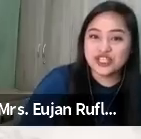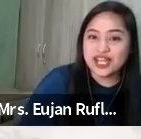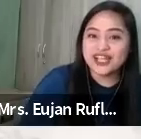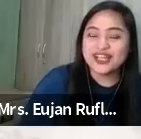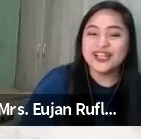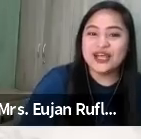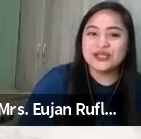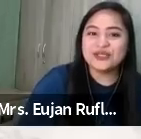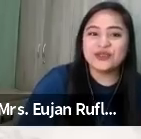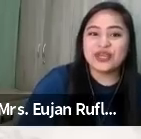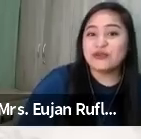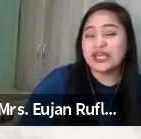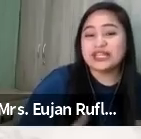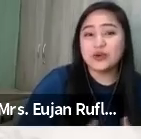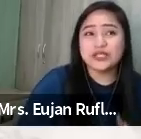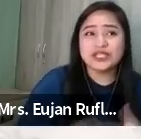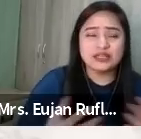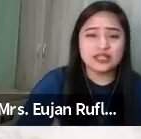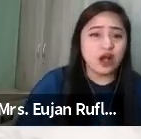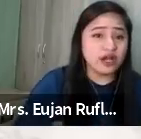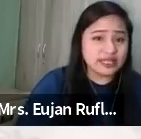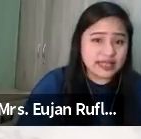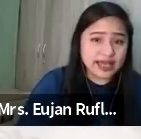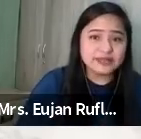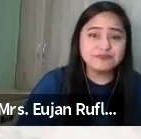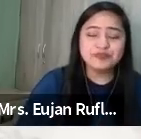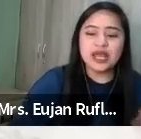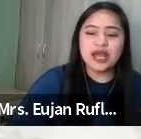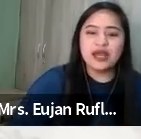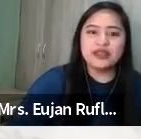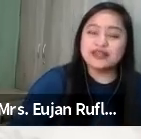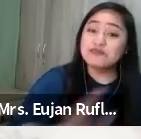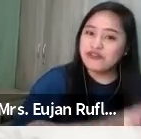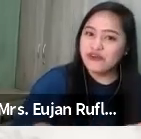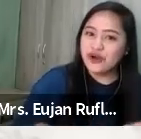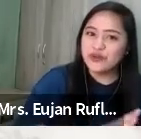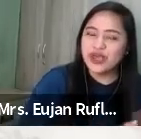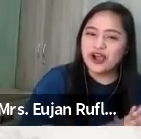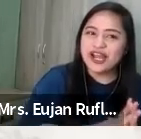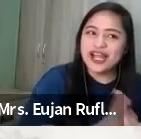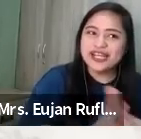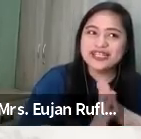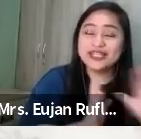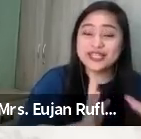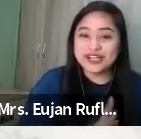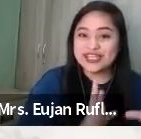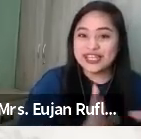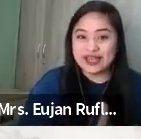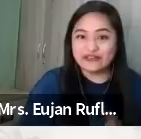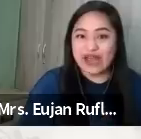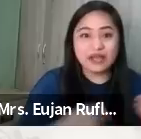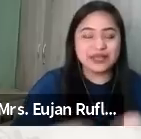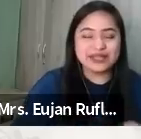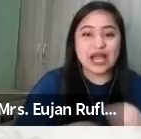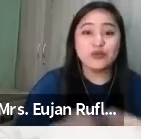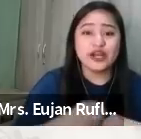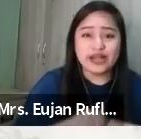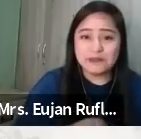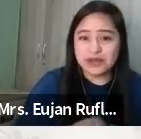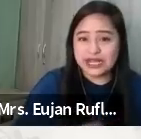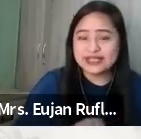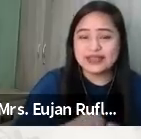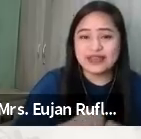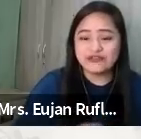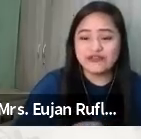made digital. So we can now send it online. That before we are discouraging that fact, but now we